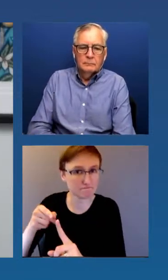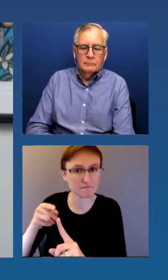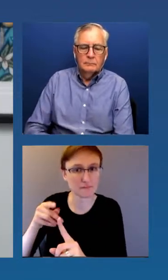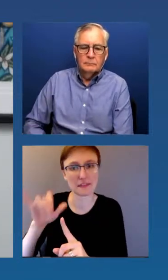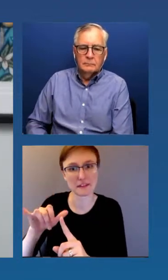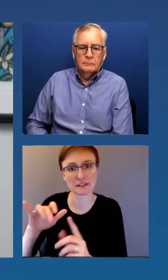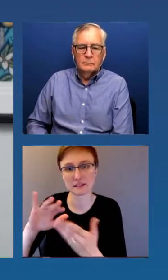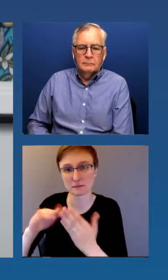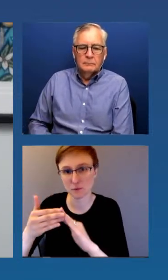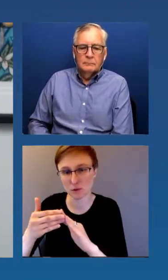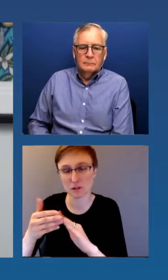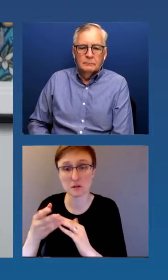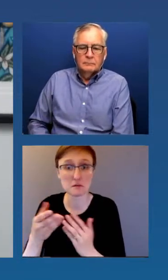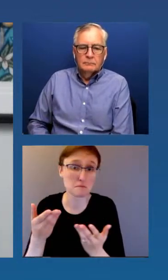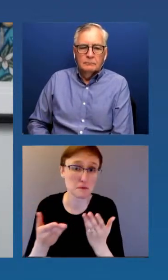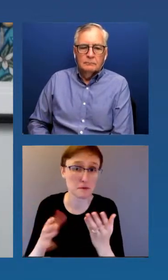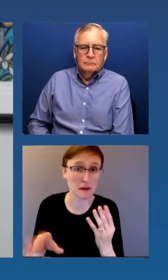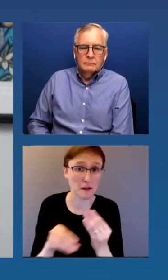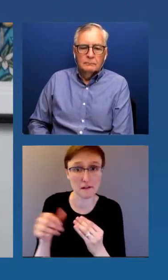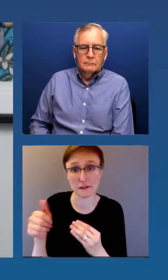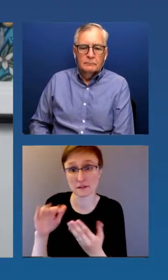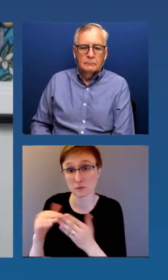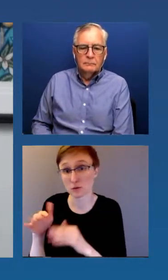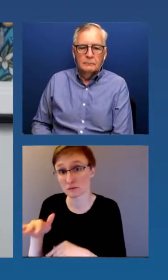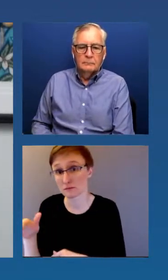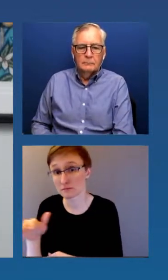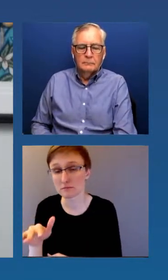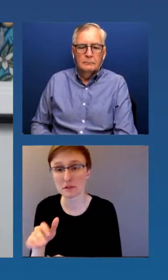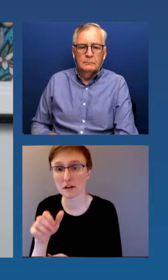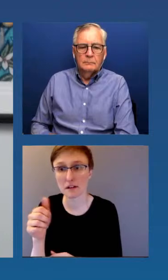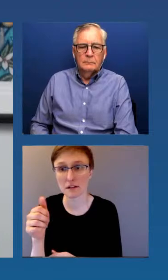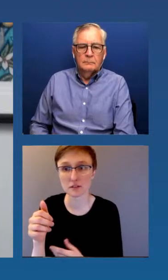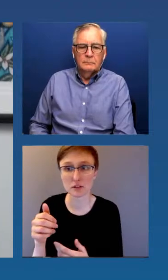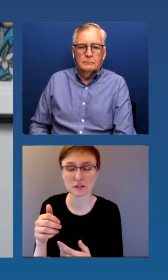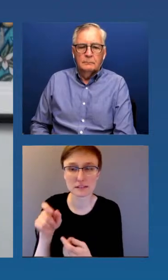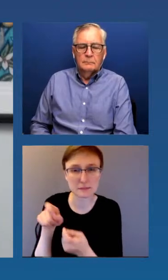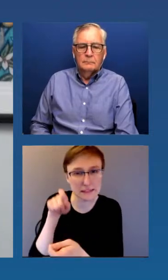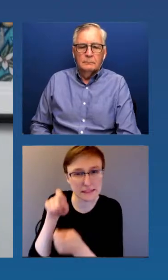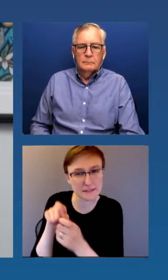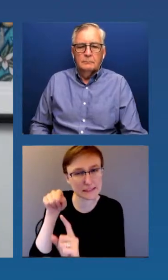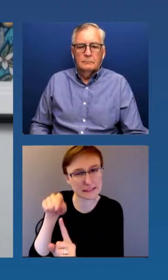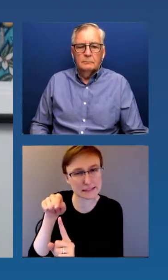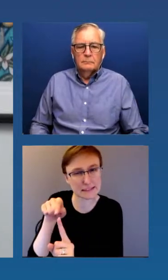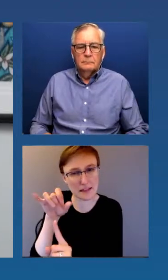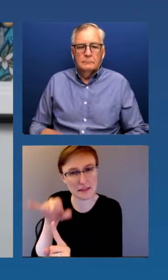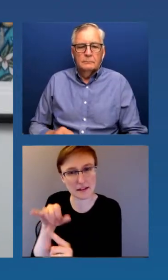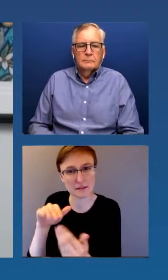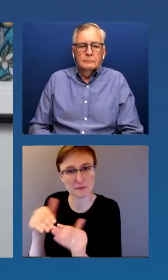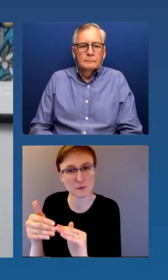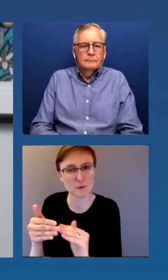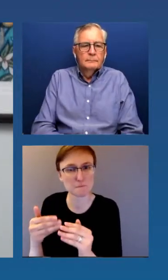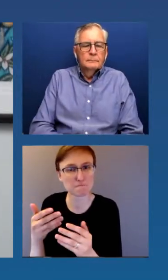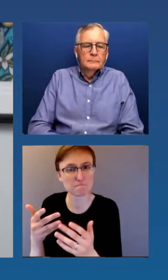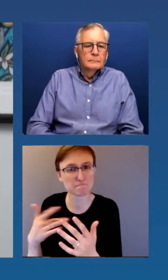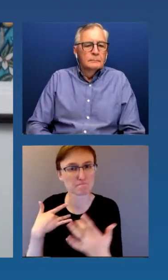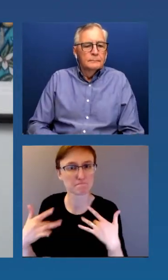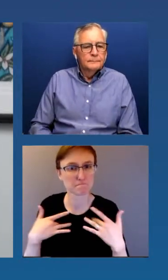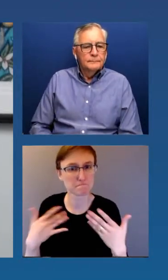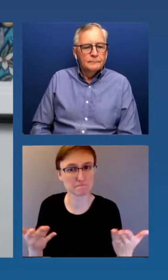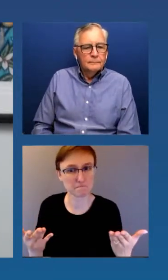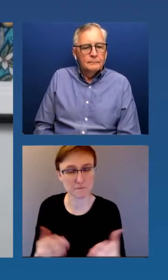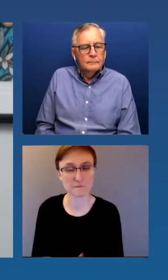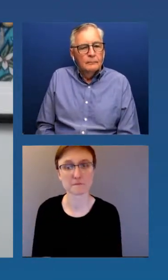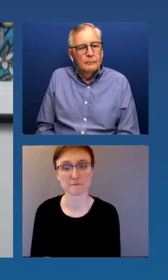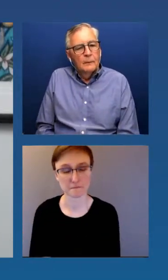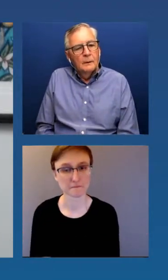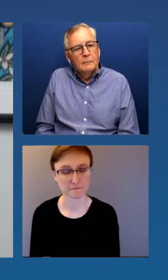sort of higher level issues that are facing people. I'm just wondering about that specific community. Right, I think you've heard my higher